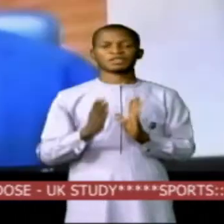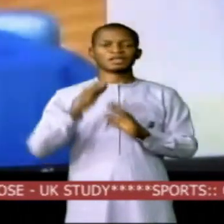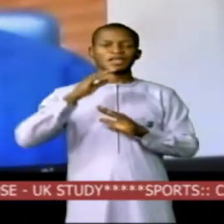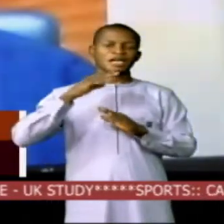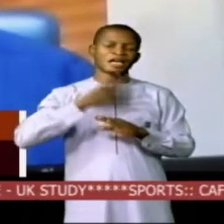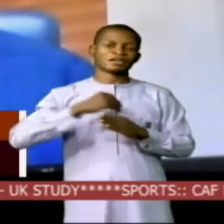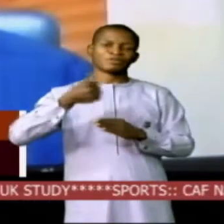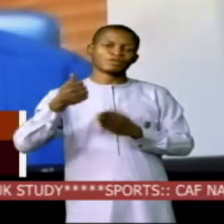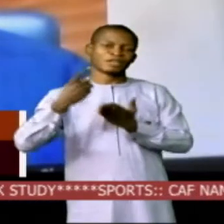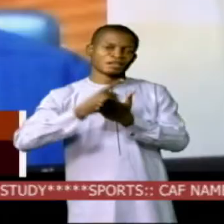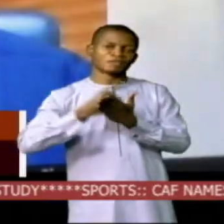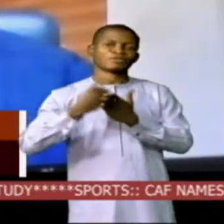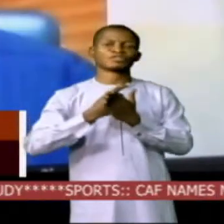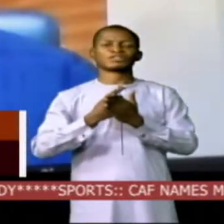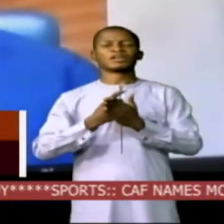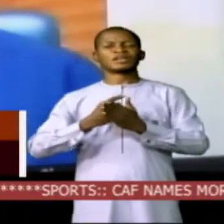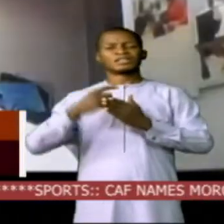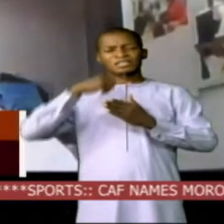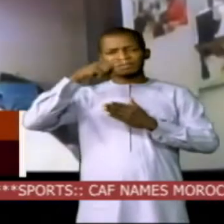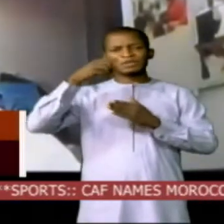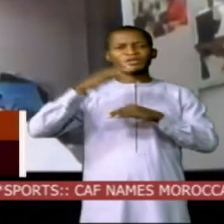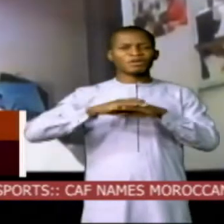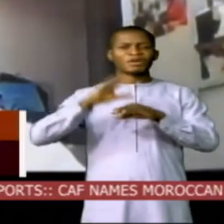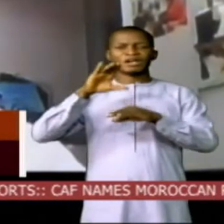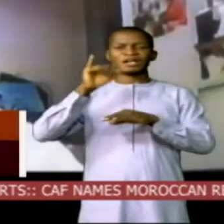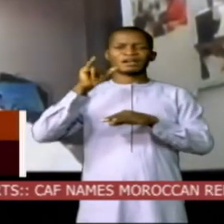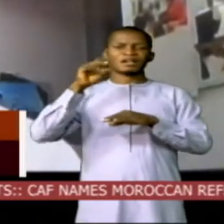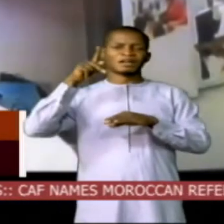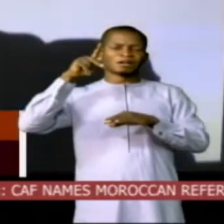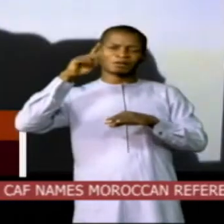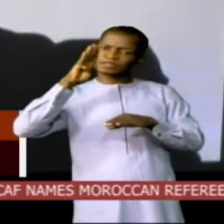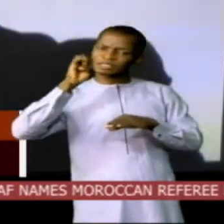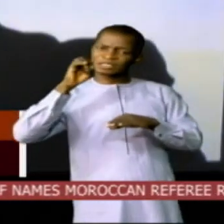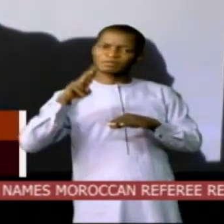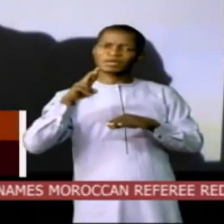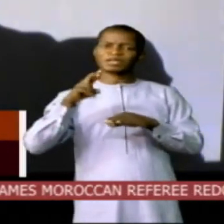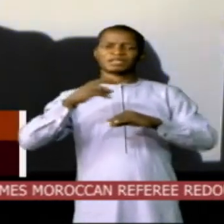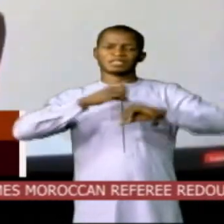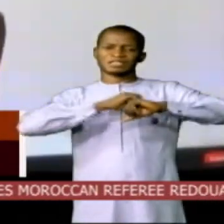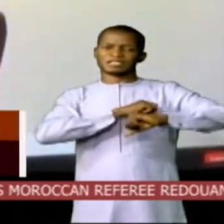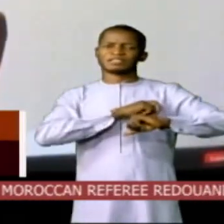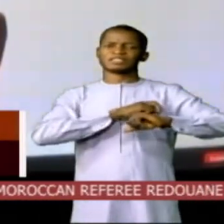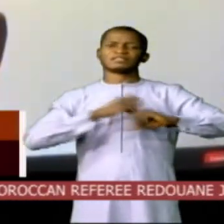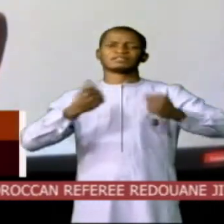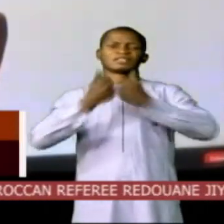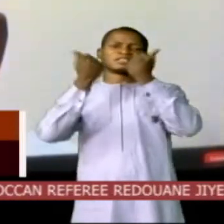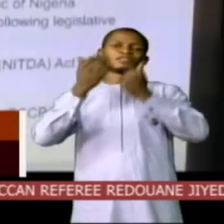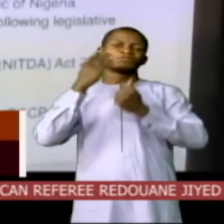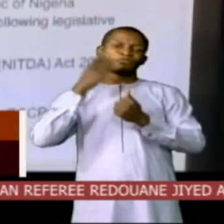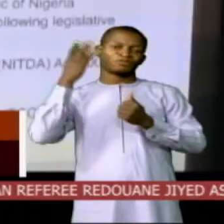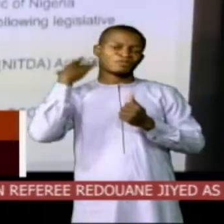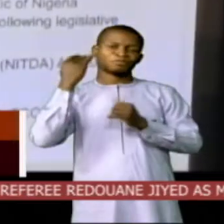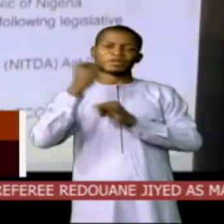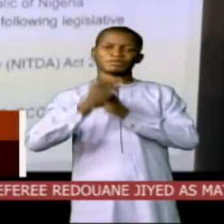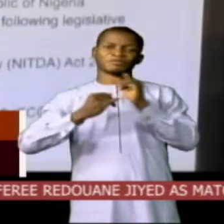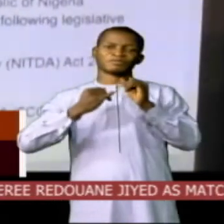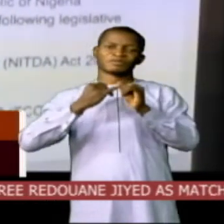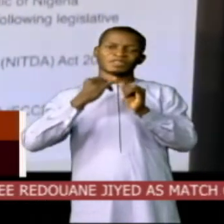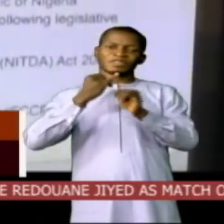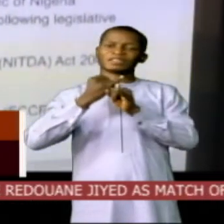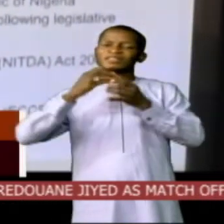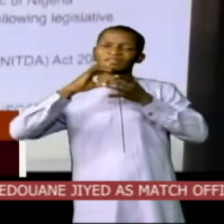discussants provide divergent views on cybersecurity challenges. Former Director General, ECOWAS Intergovernmental Action